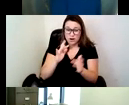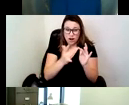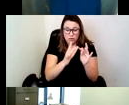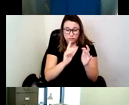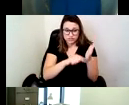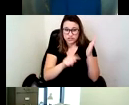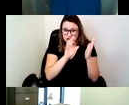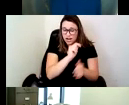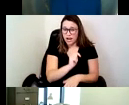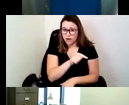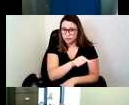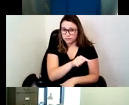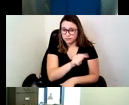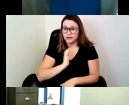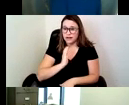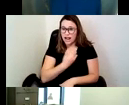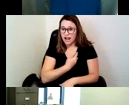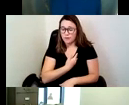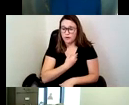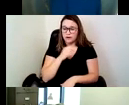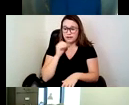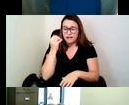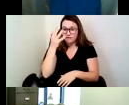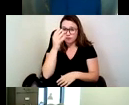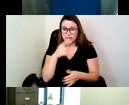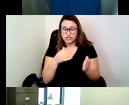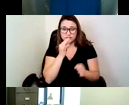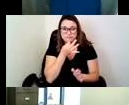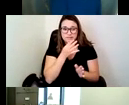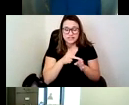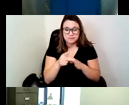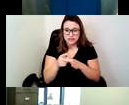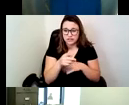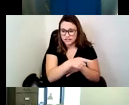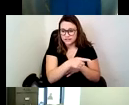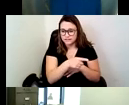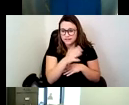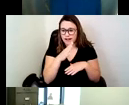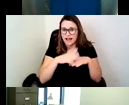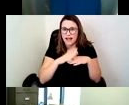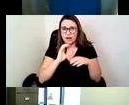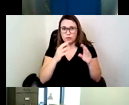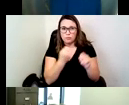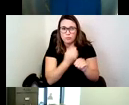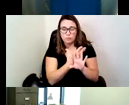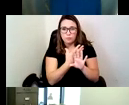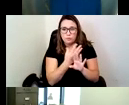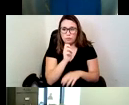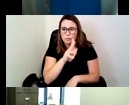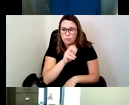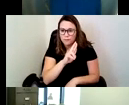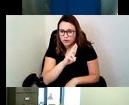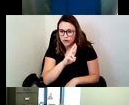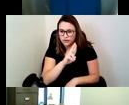public information specialist, is on this webinar with us, and